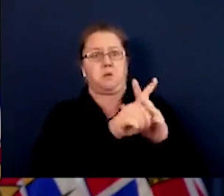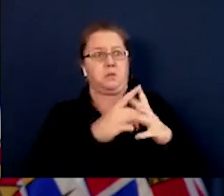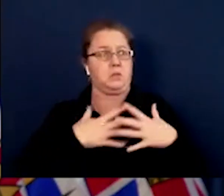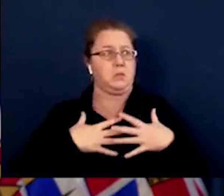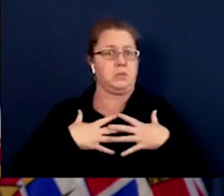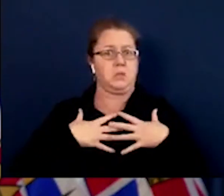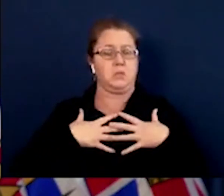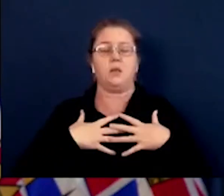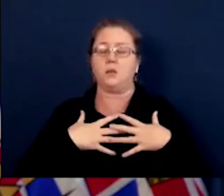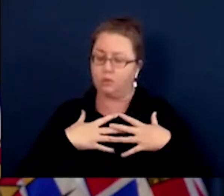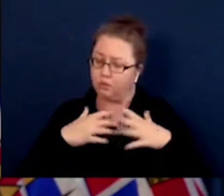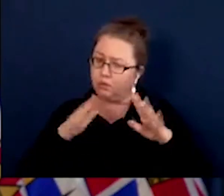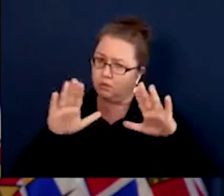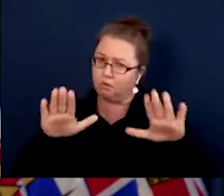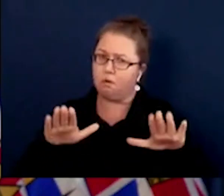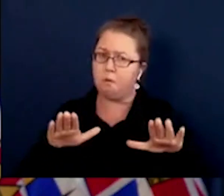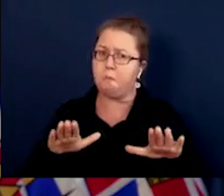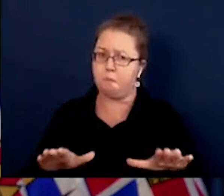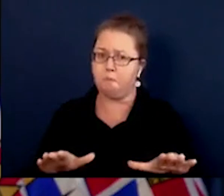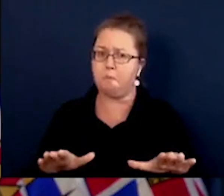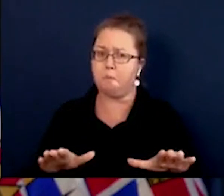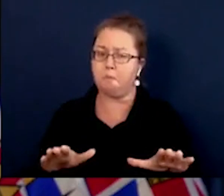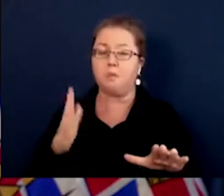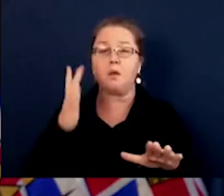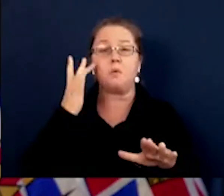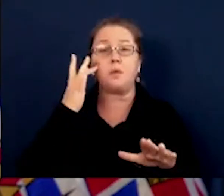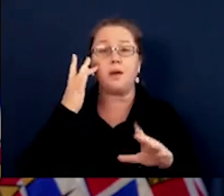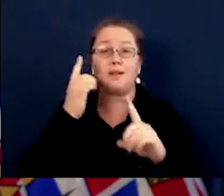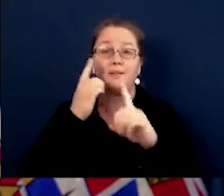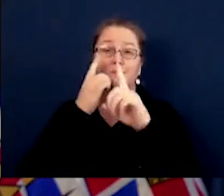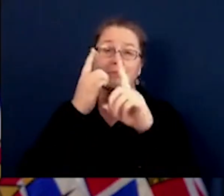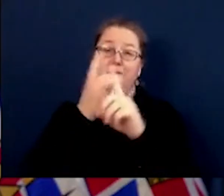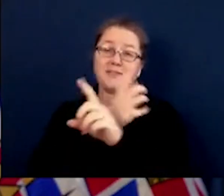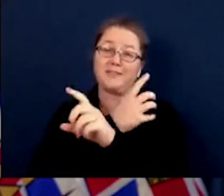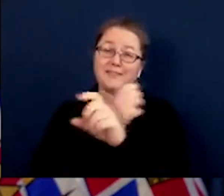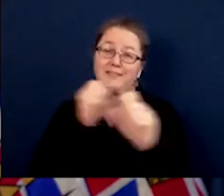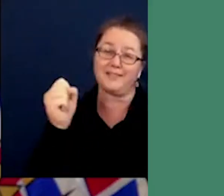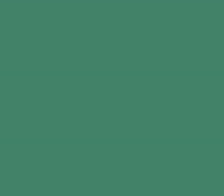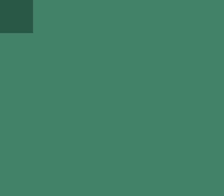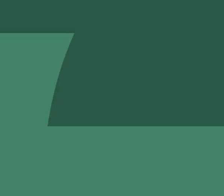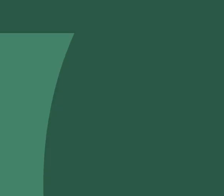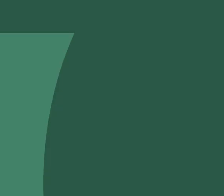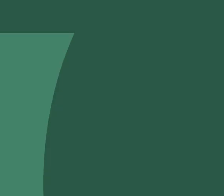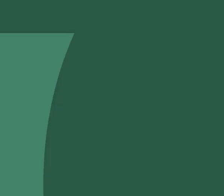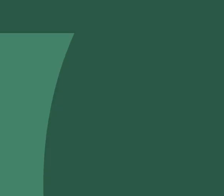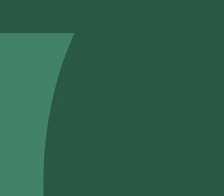and around our communities, because that is how we will continue to keep each other safe.